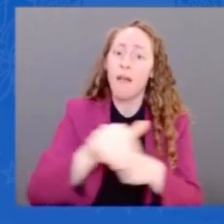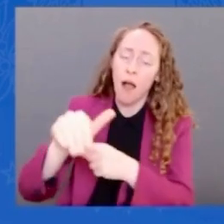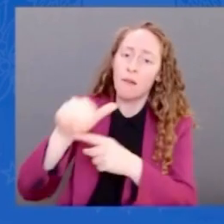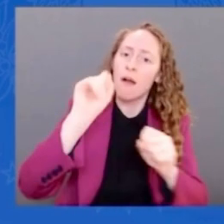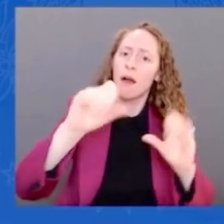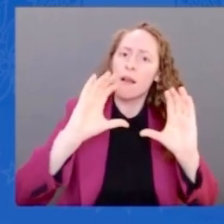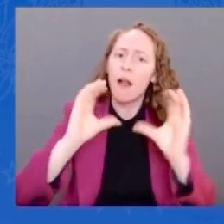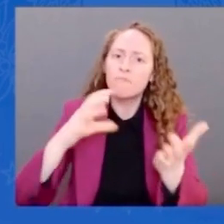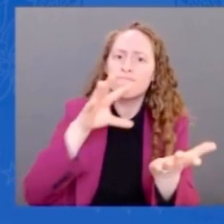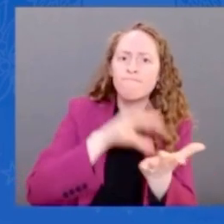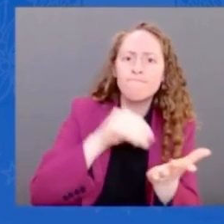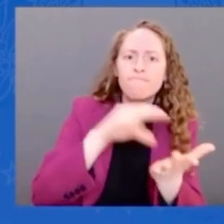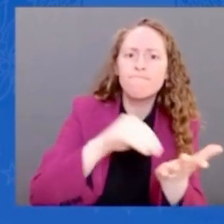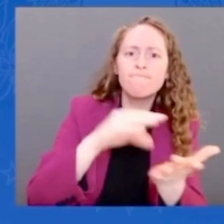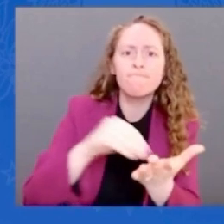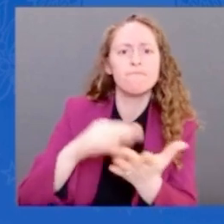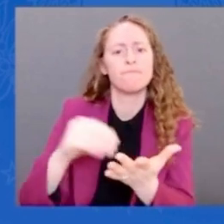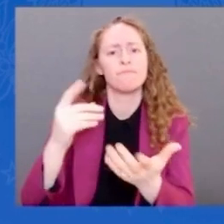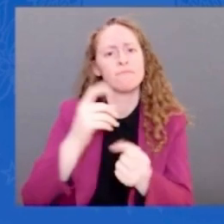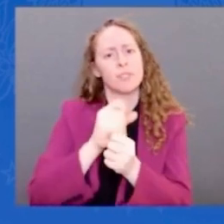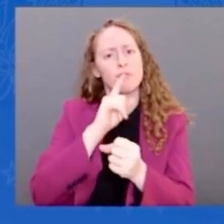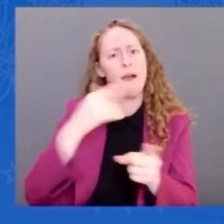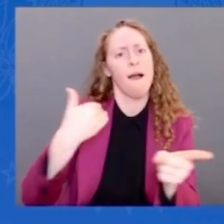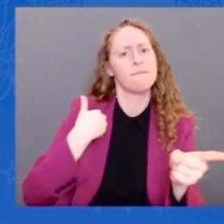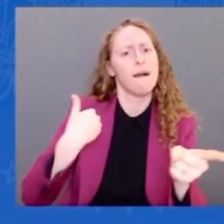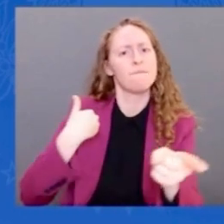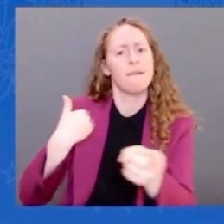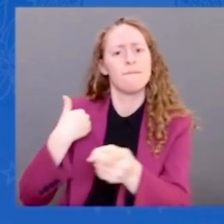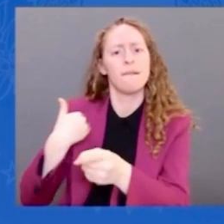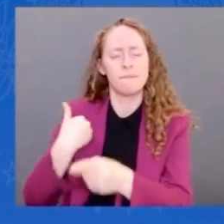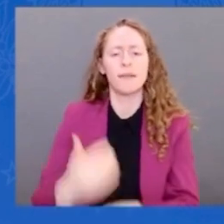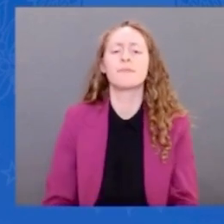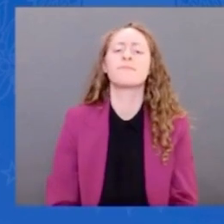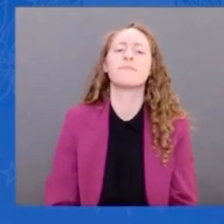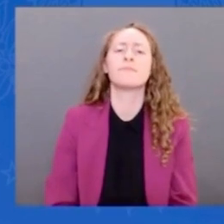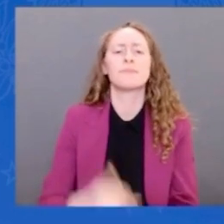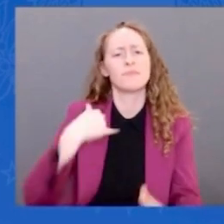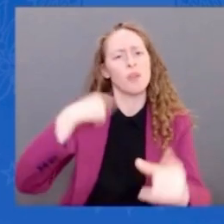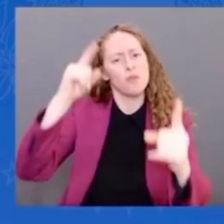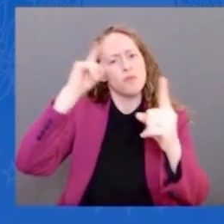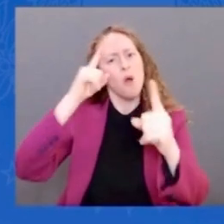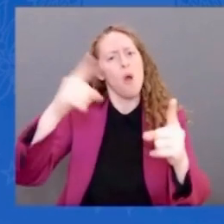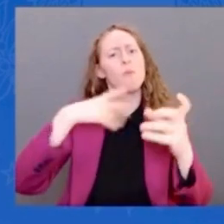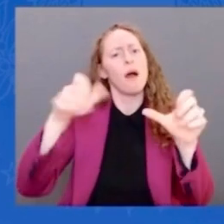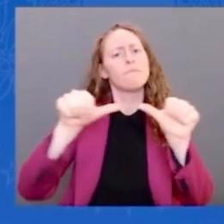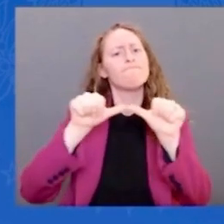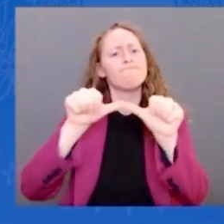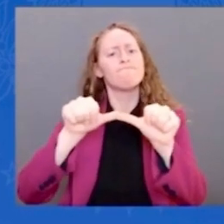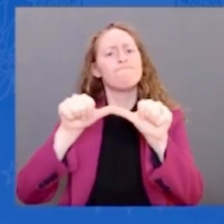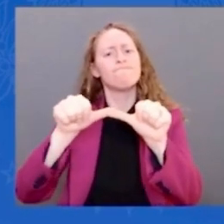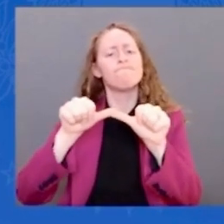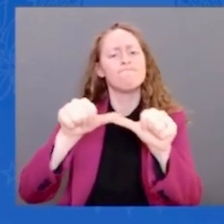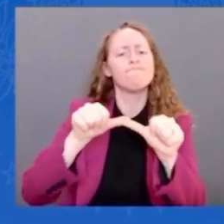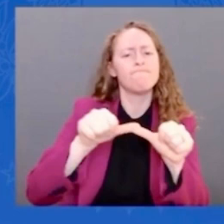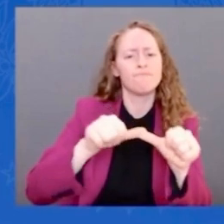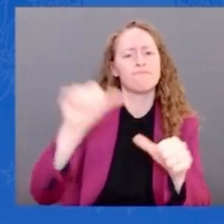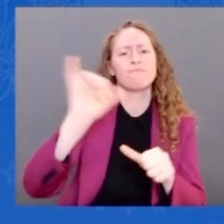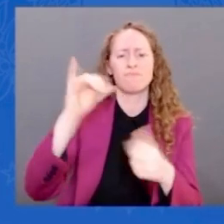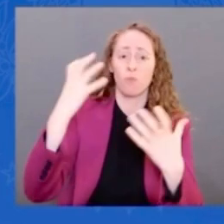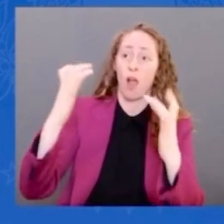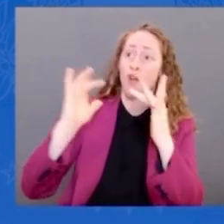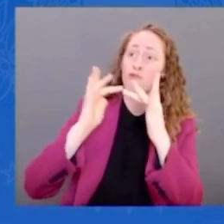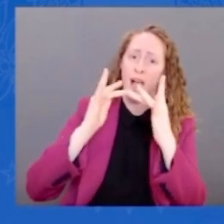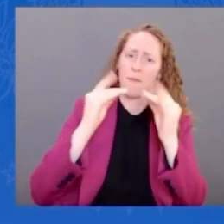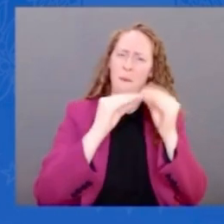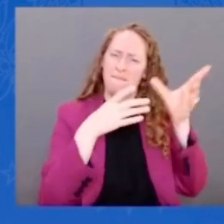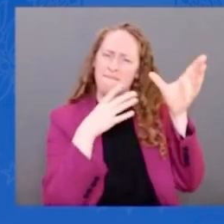continuation and improvement of quality, high-speed internet provided through the Affordable